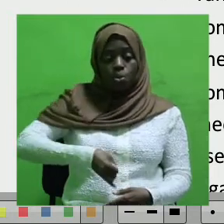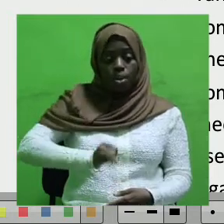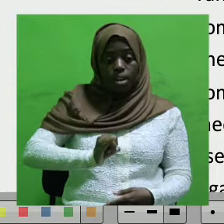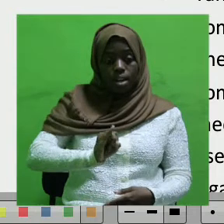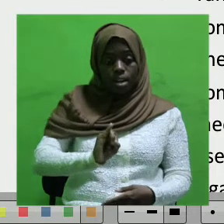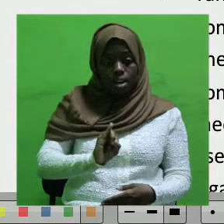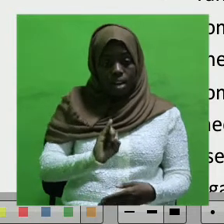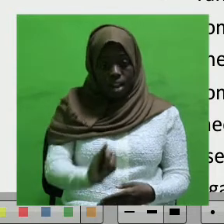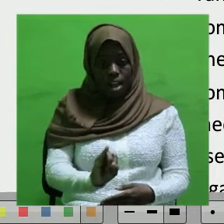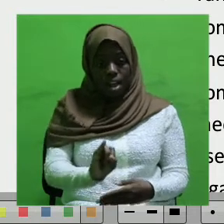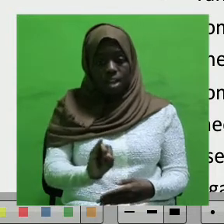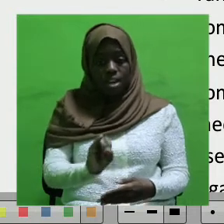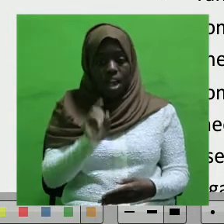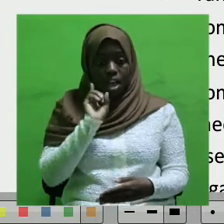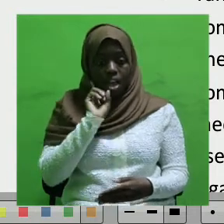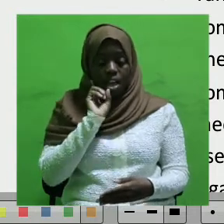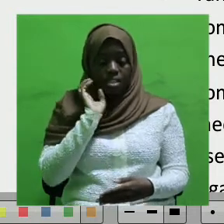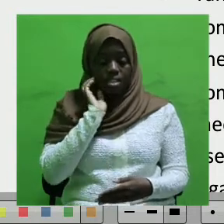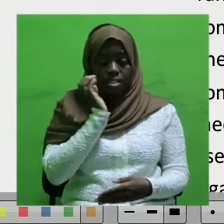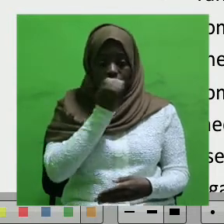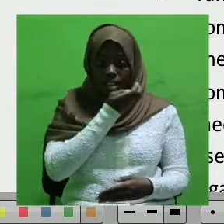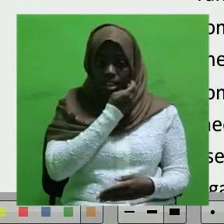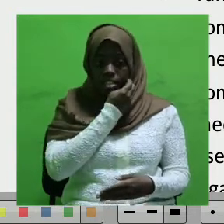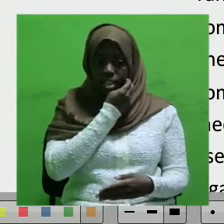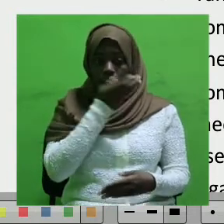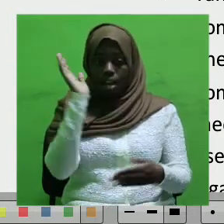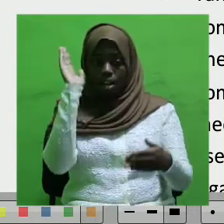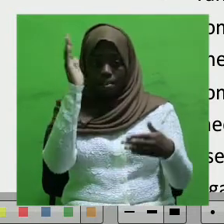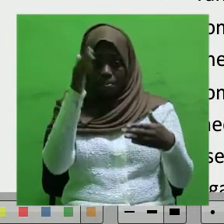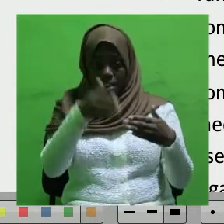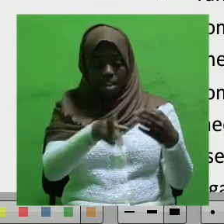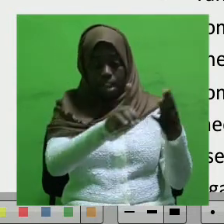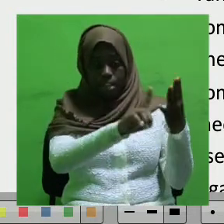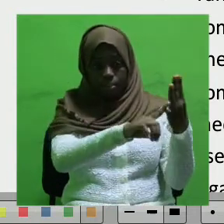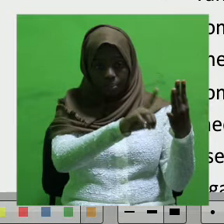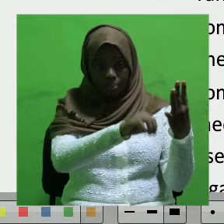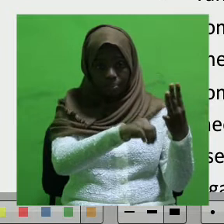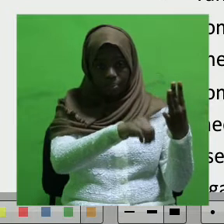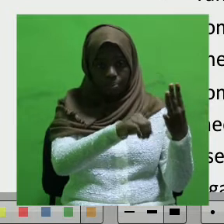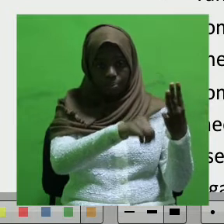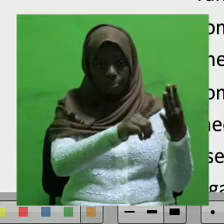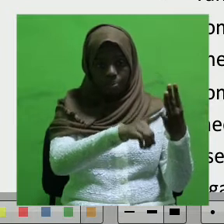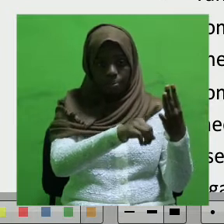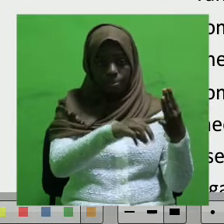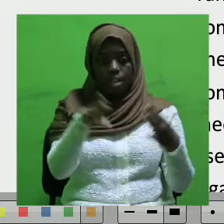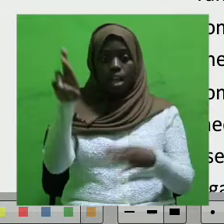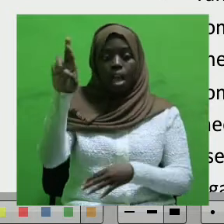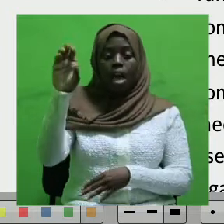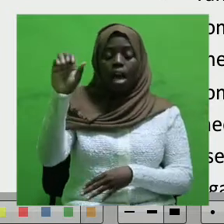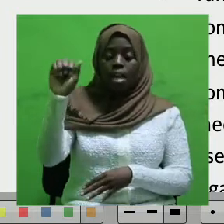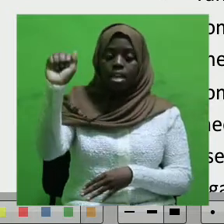and placed in a separate vessel. And finally, we have selective reabsorption, in which in this